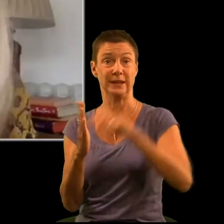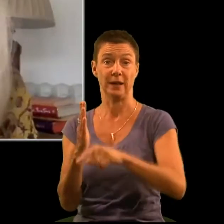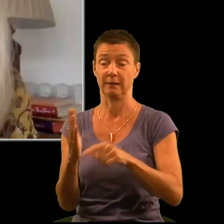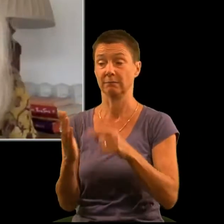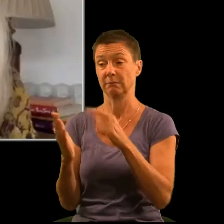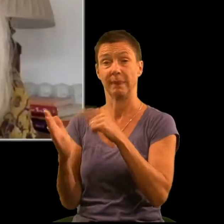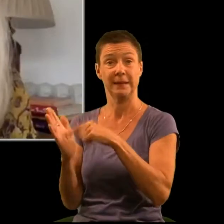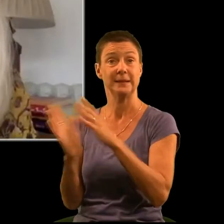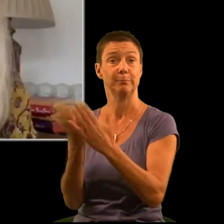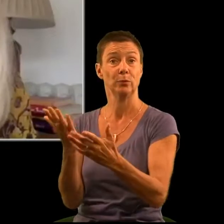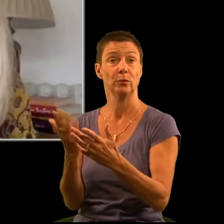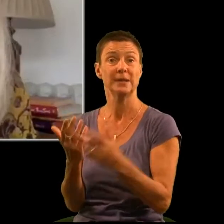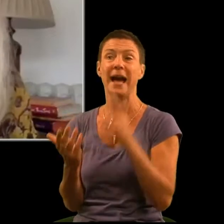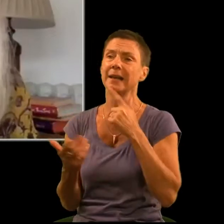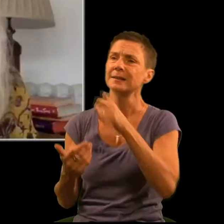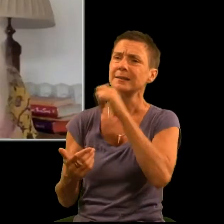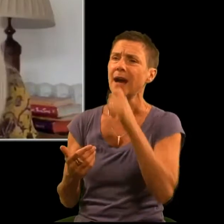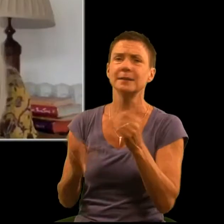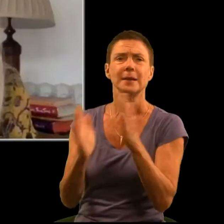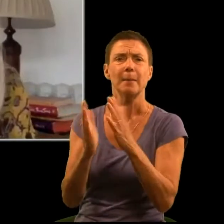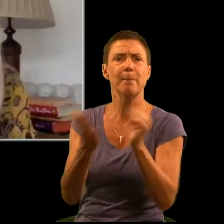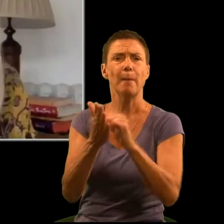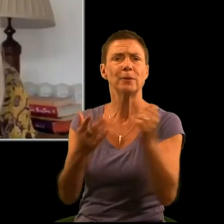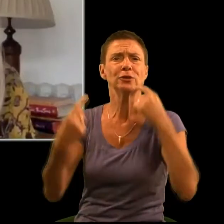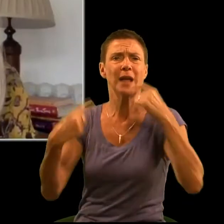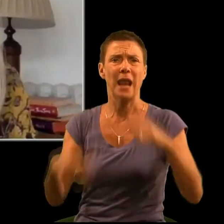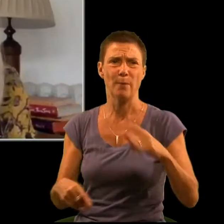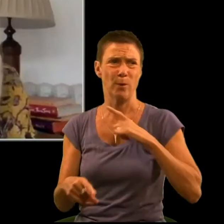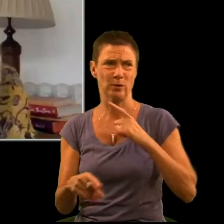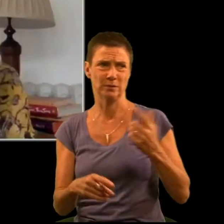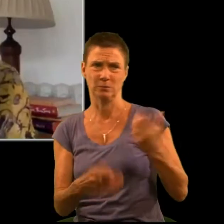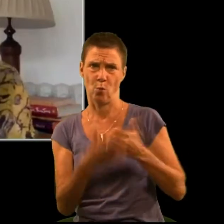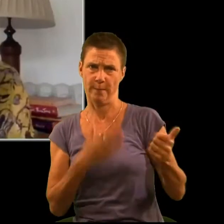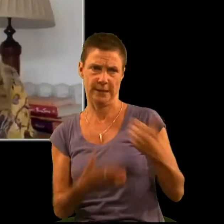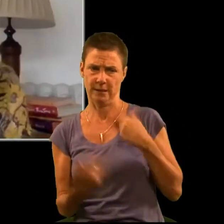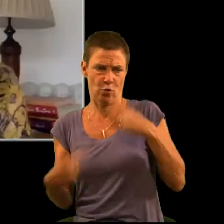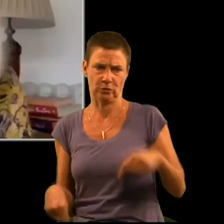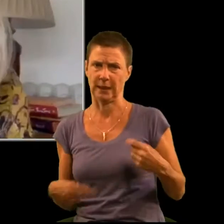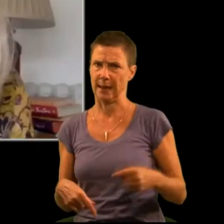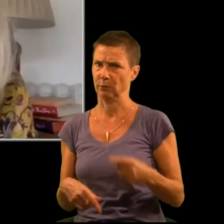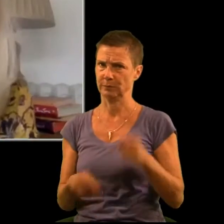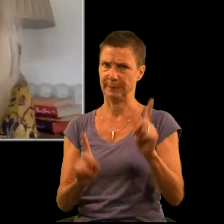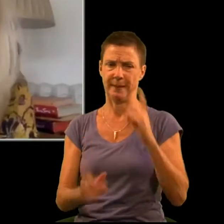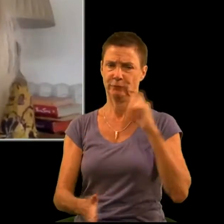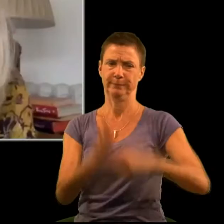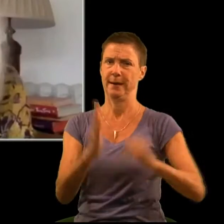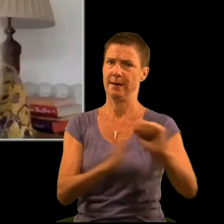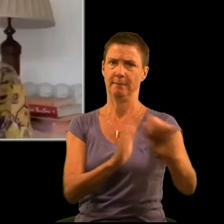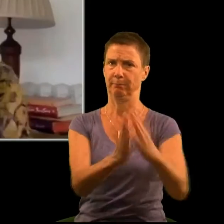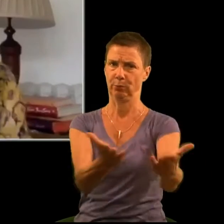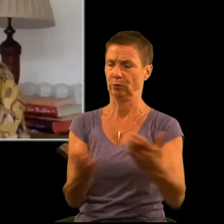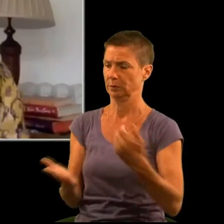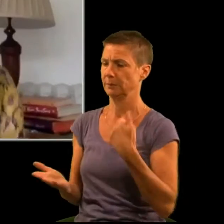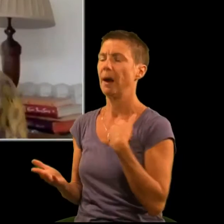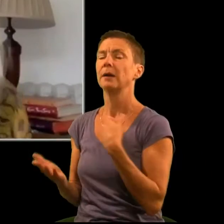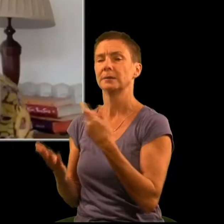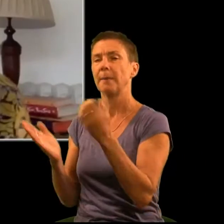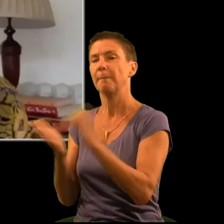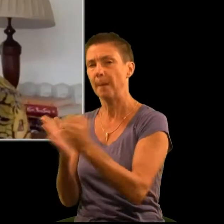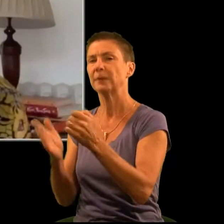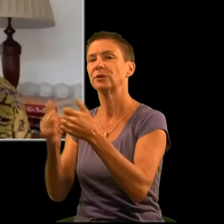were allowing us to do that. Normally you wouldn't be allowed to do that, but publishers have sort of allowed authors to do